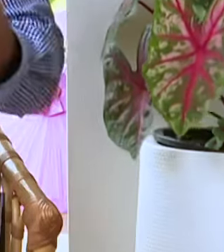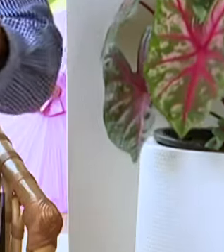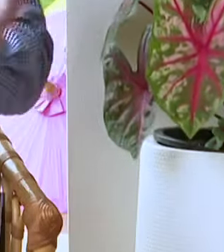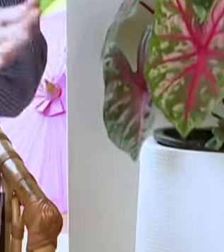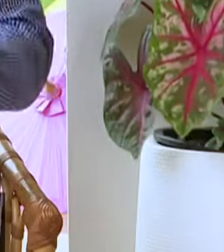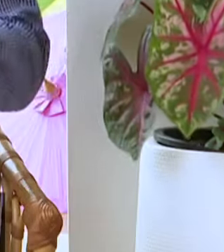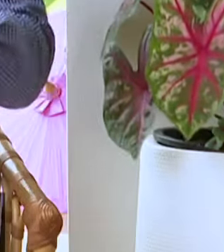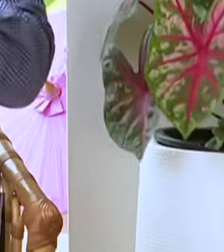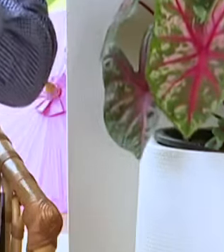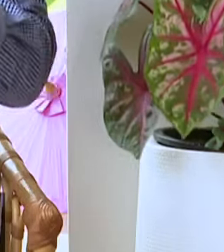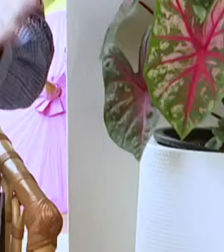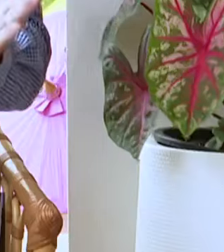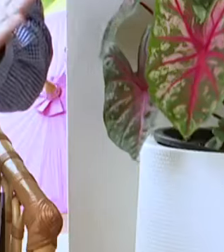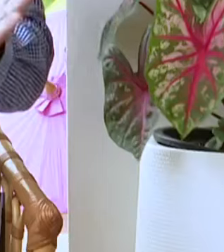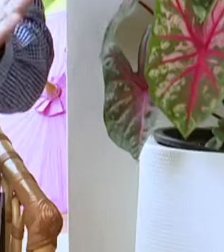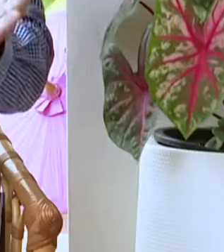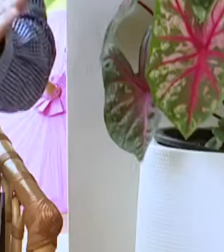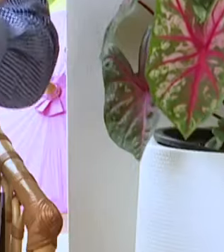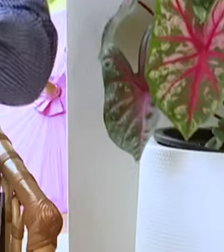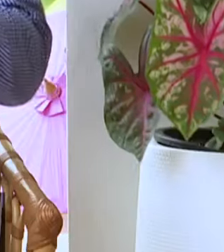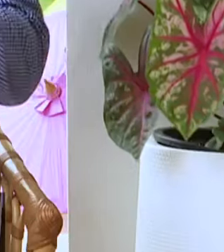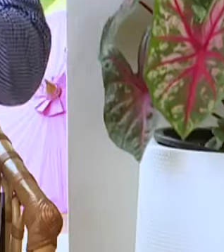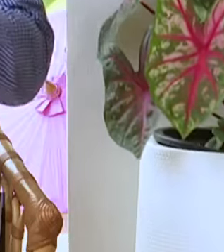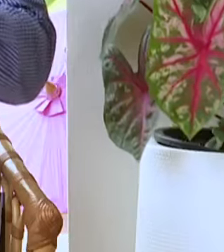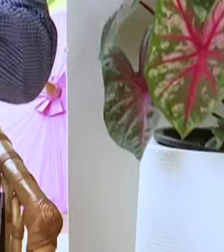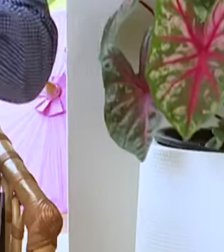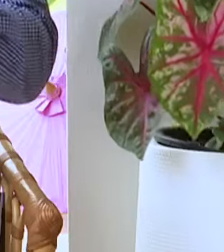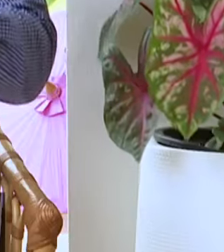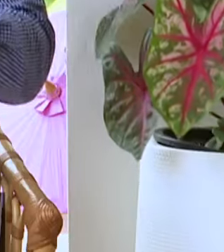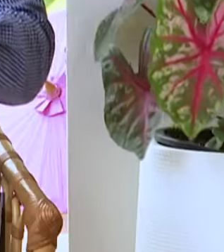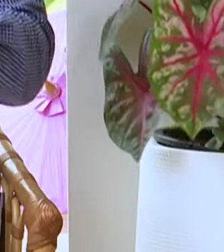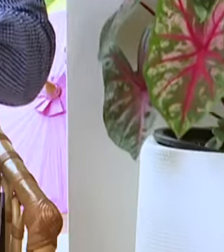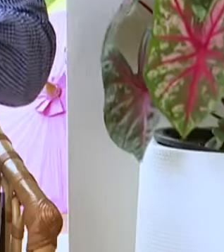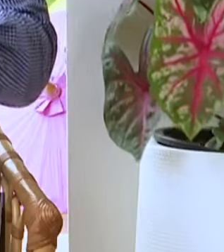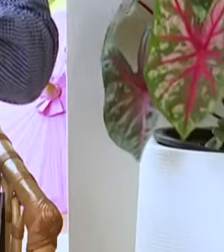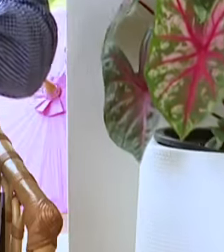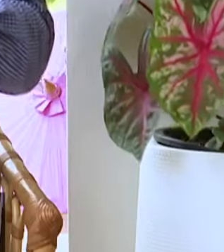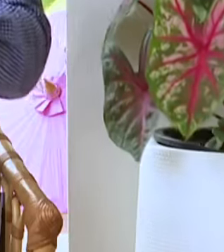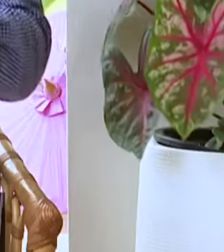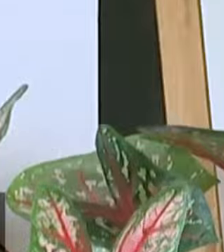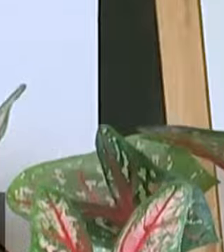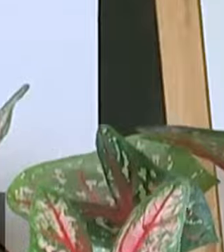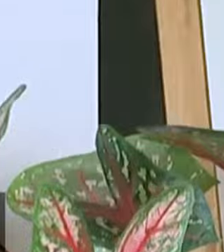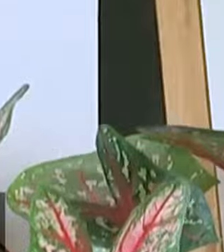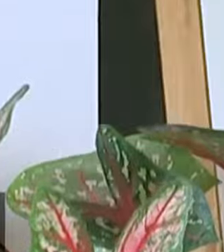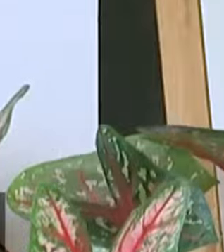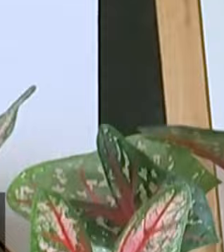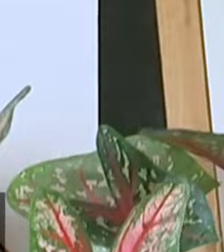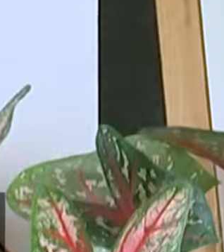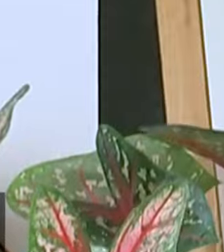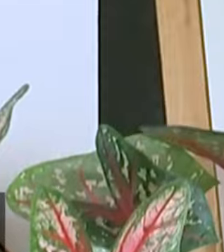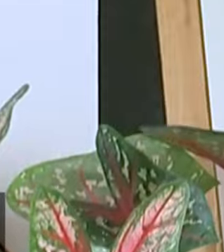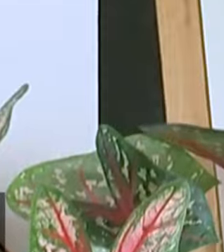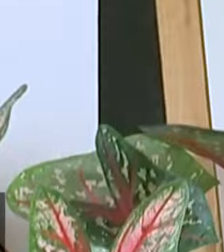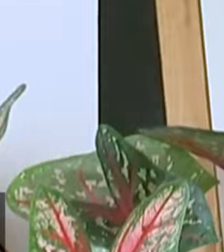them. It's not until the end of the training. We are continuing to care about them after. We have a lot